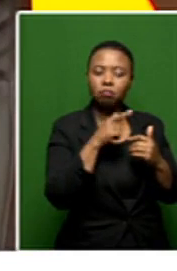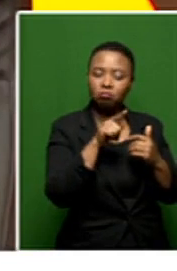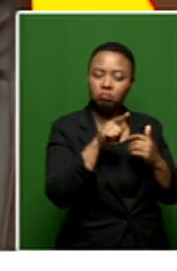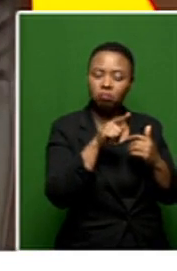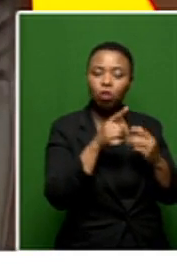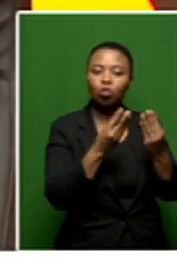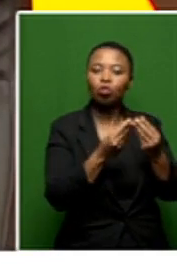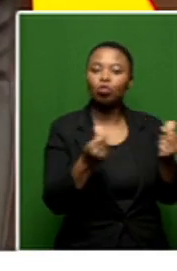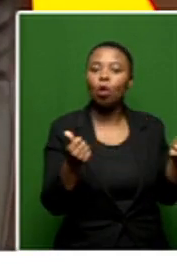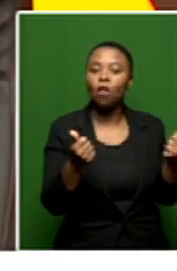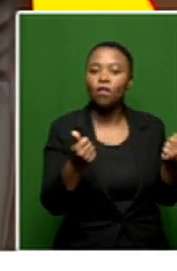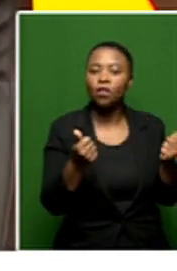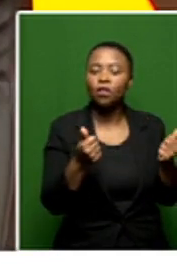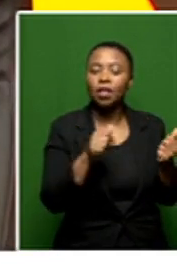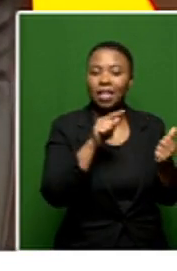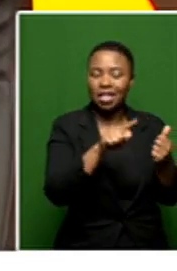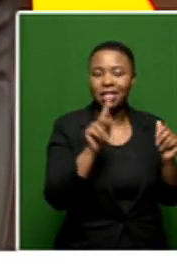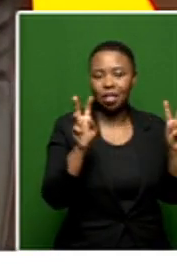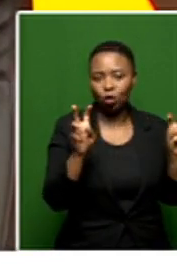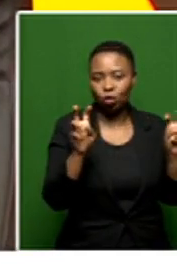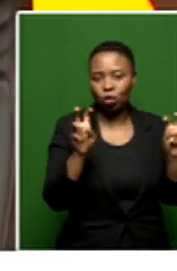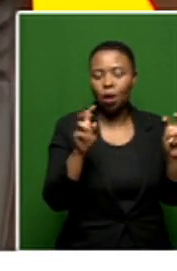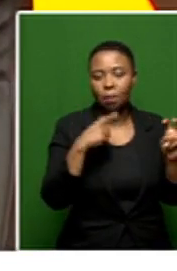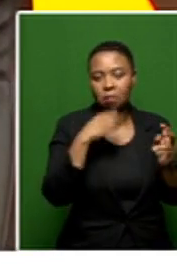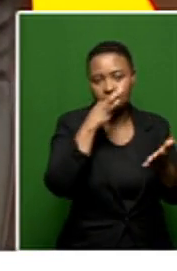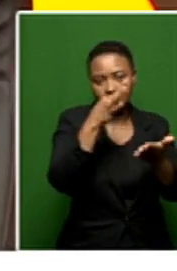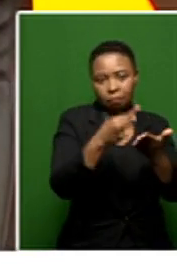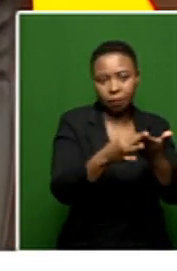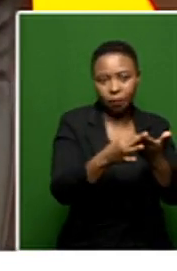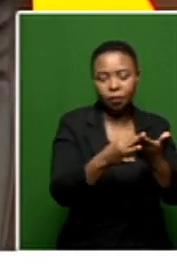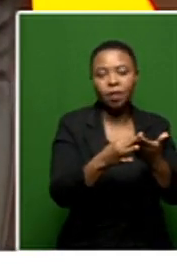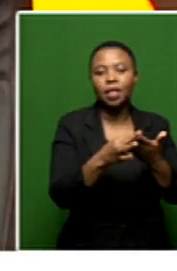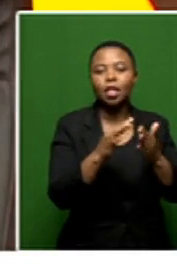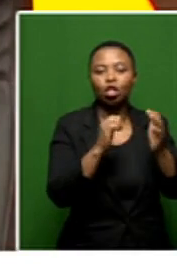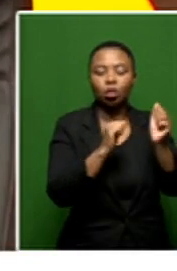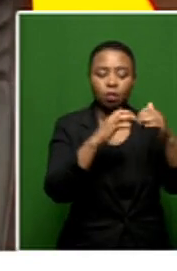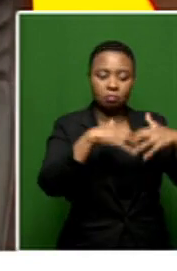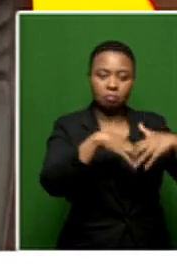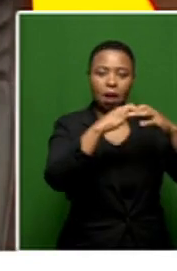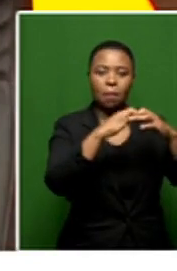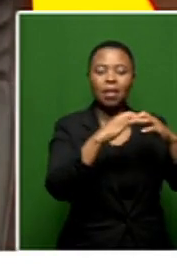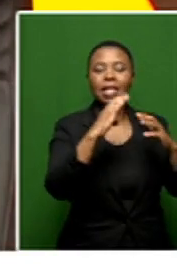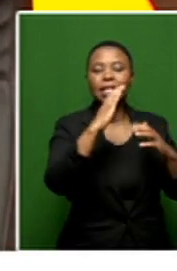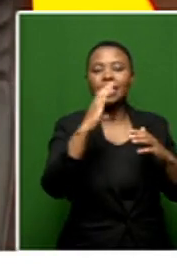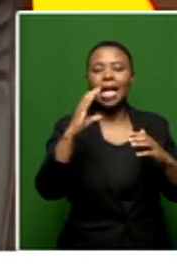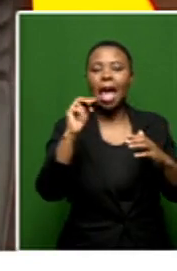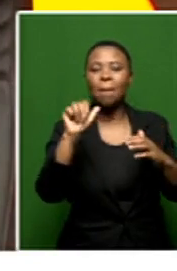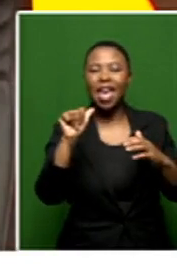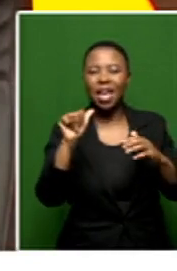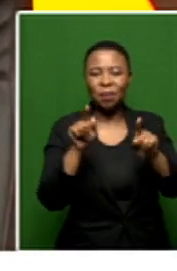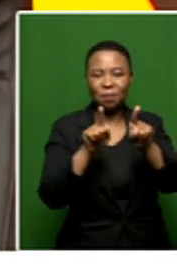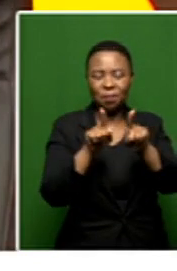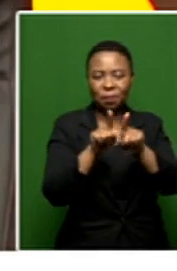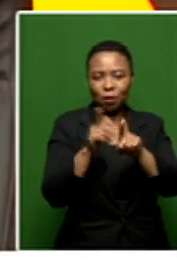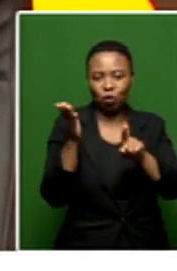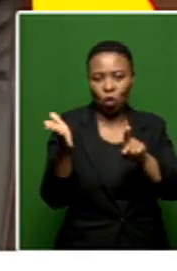particular aspect, I'm suggesting that we must have a structure almost similar to CCMA to regulate those political parties, to make